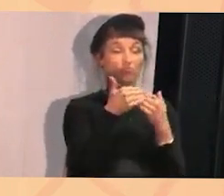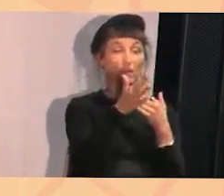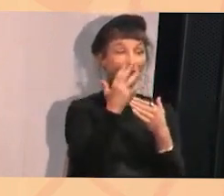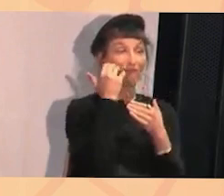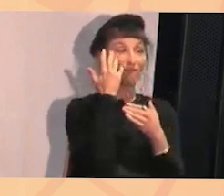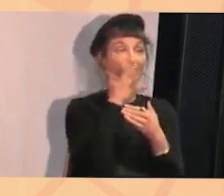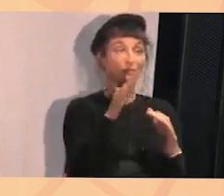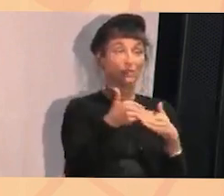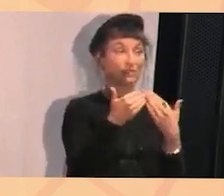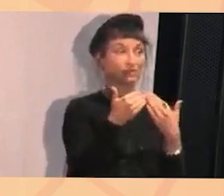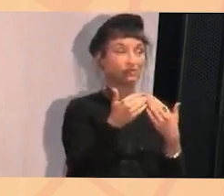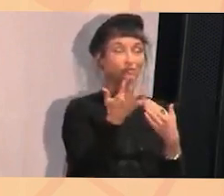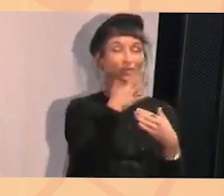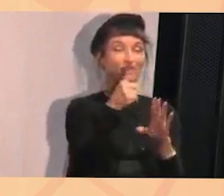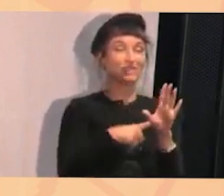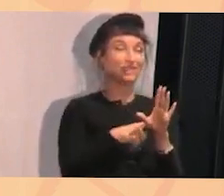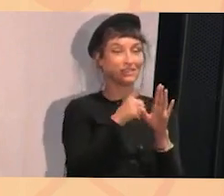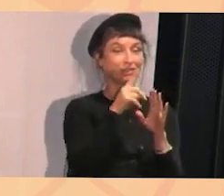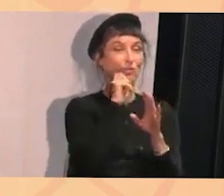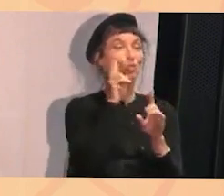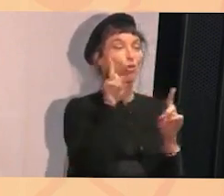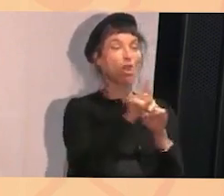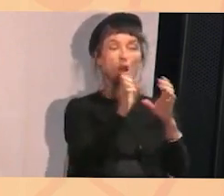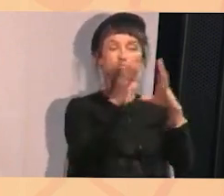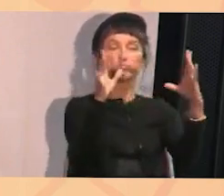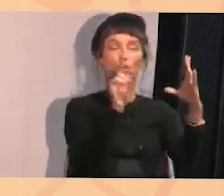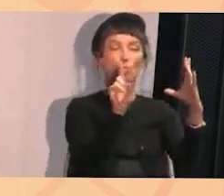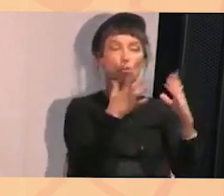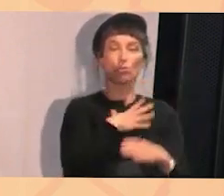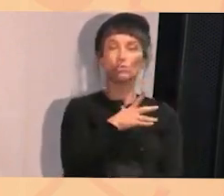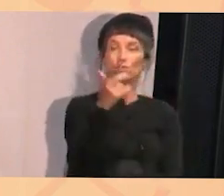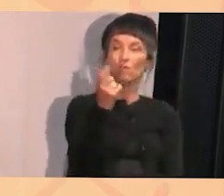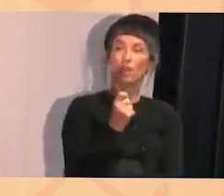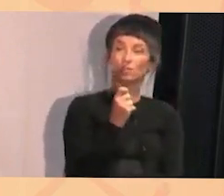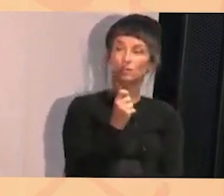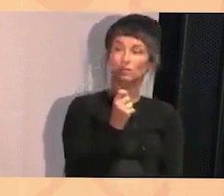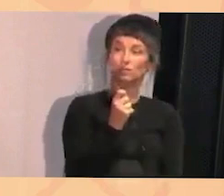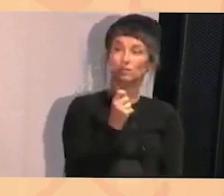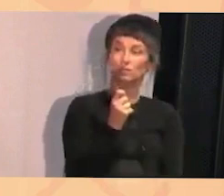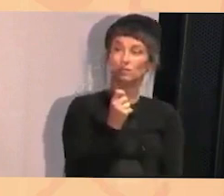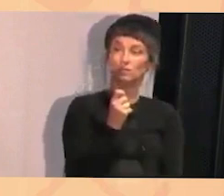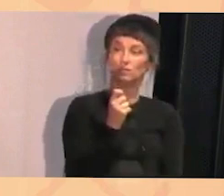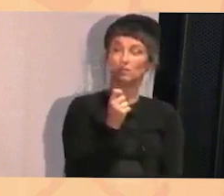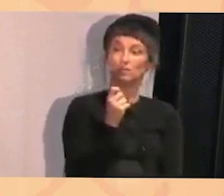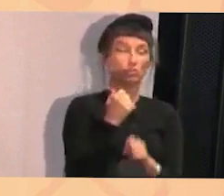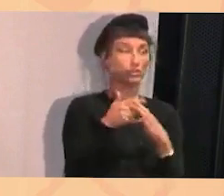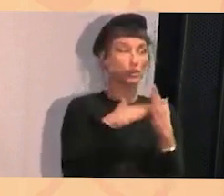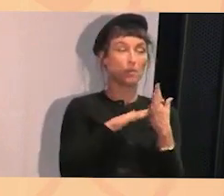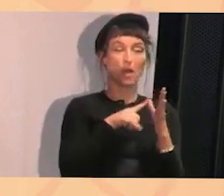your watch? I'd like to invite my chairman and Aggie to come up and join